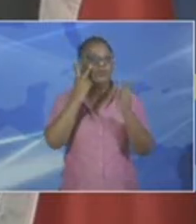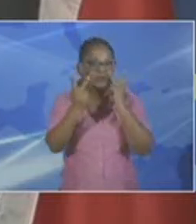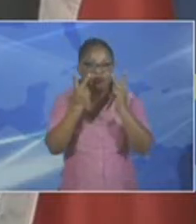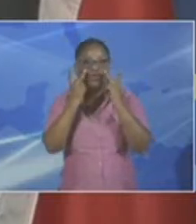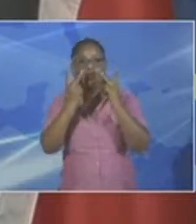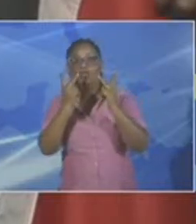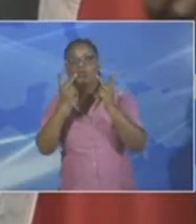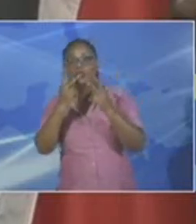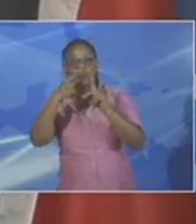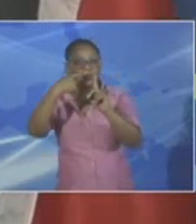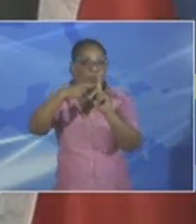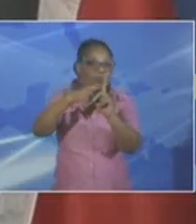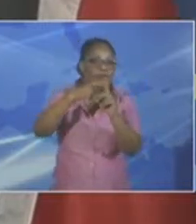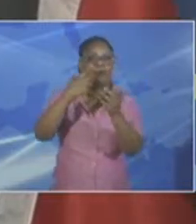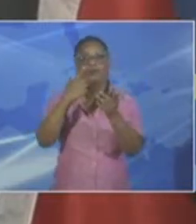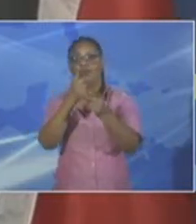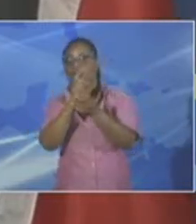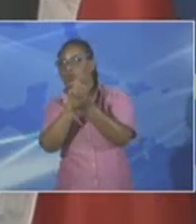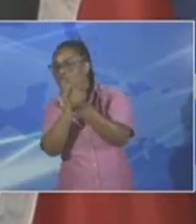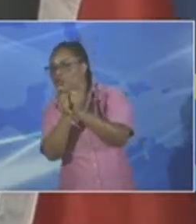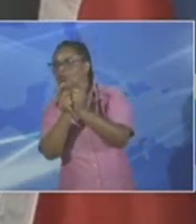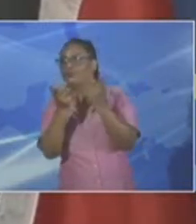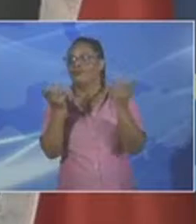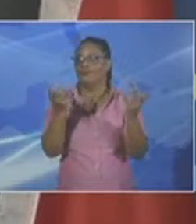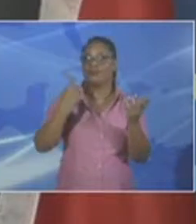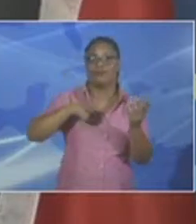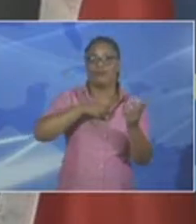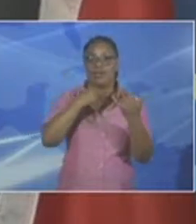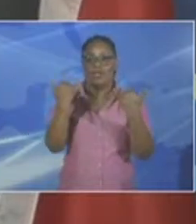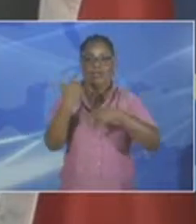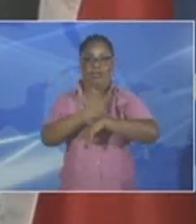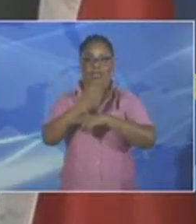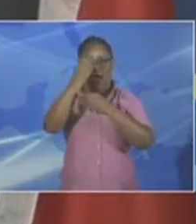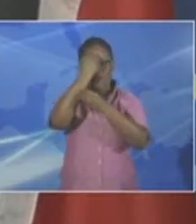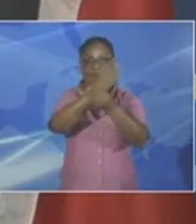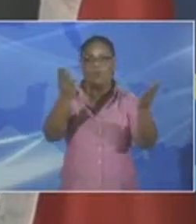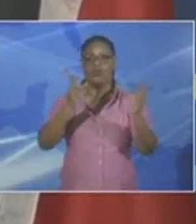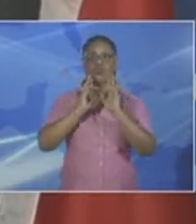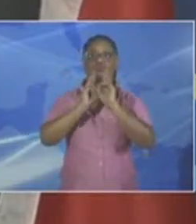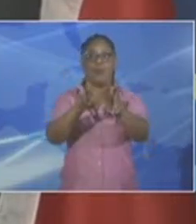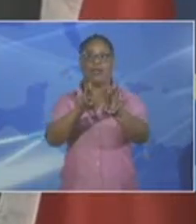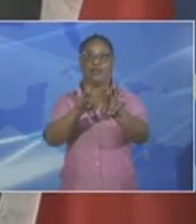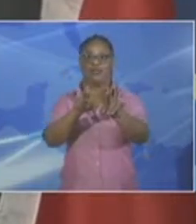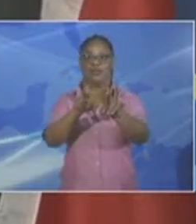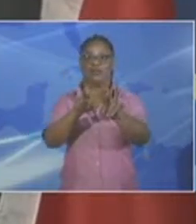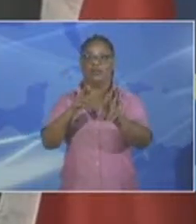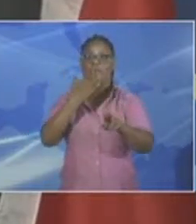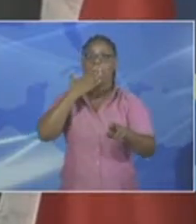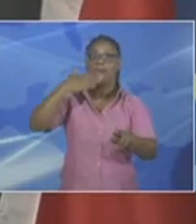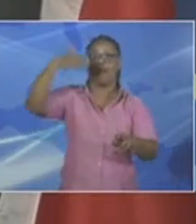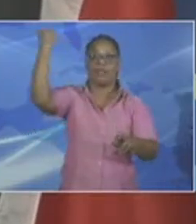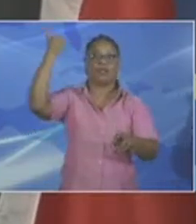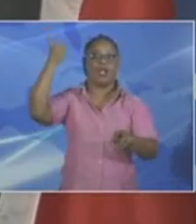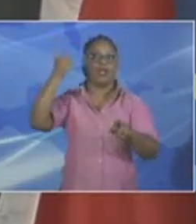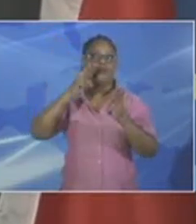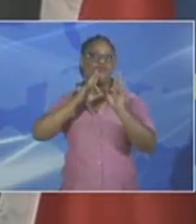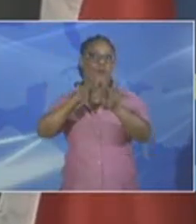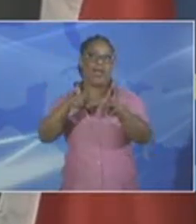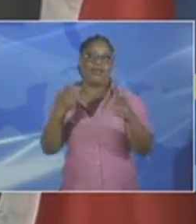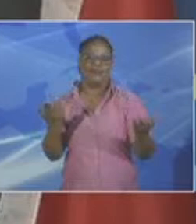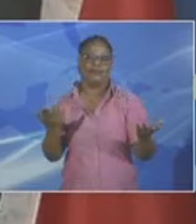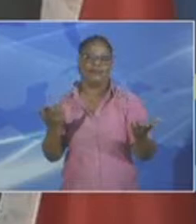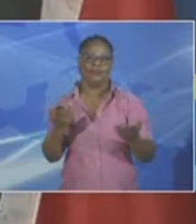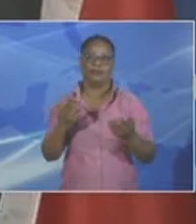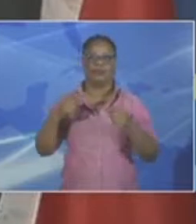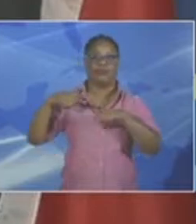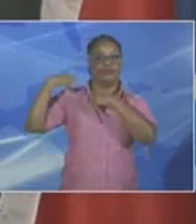This report that we're giving you today is the best report that we have given you in 2 years. And we're just keeping our fingers crossed that we can continue to give you